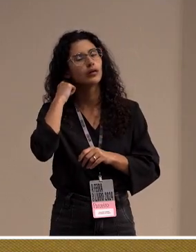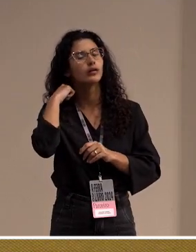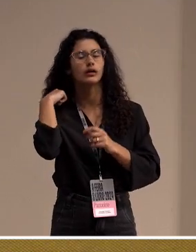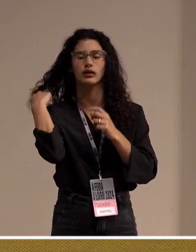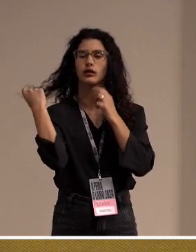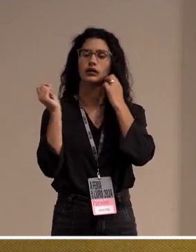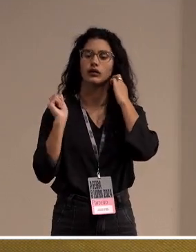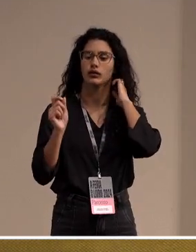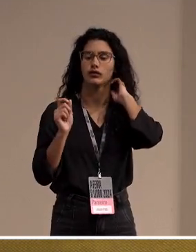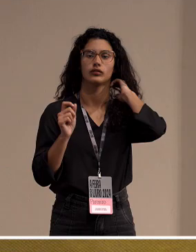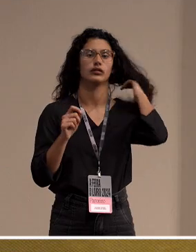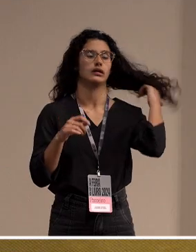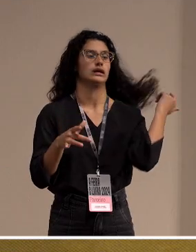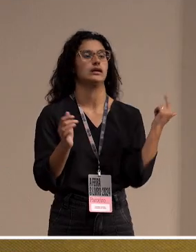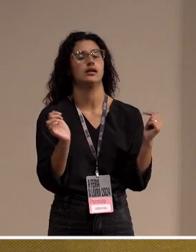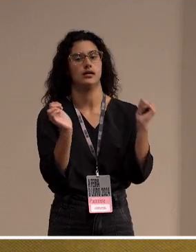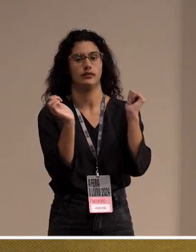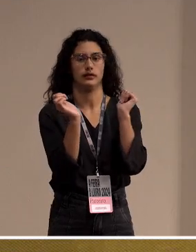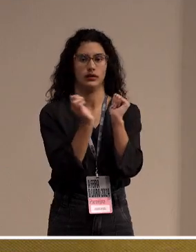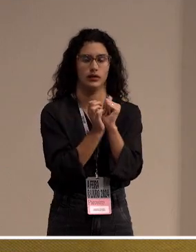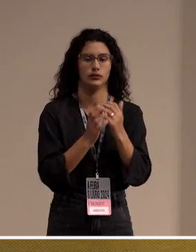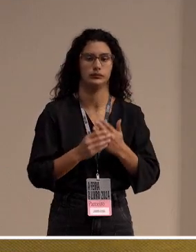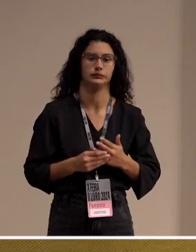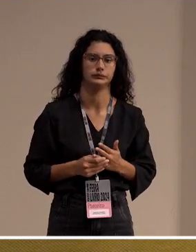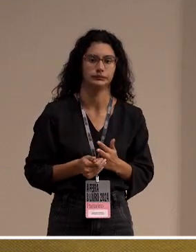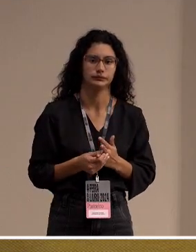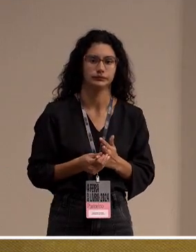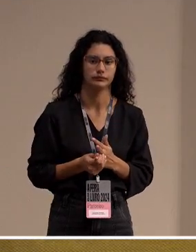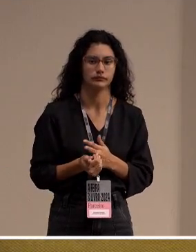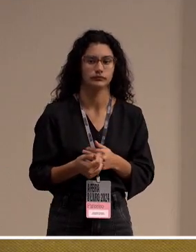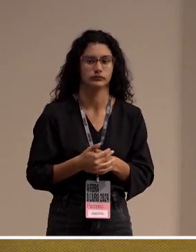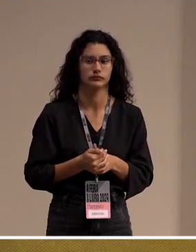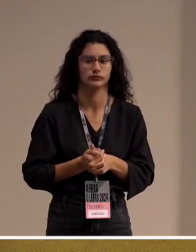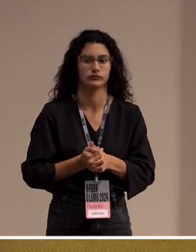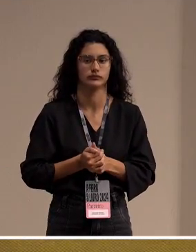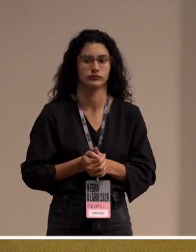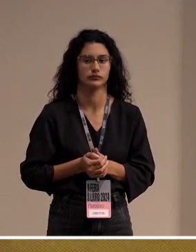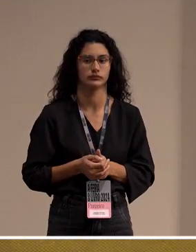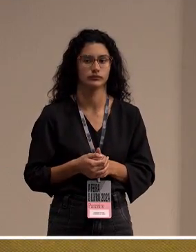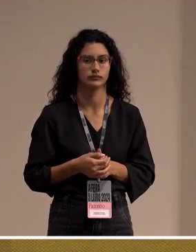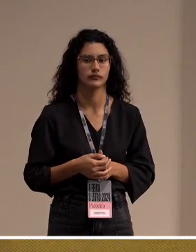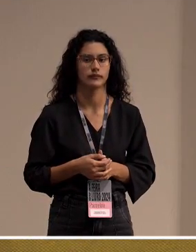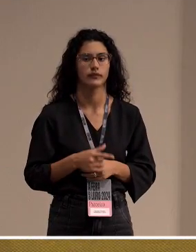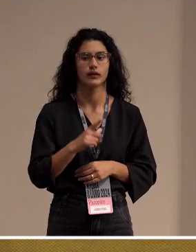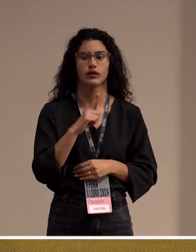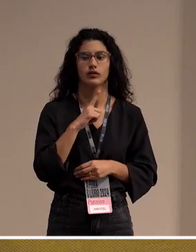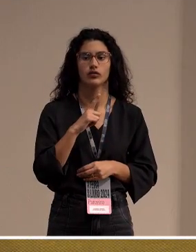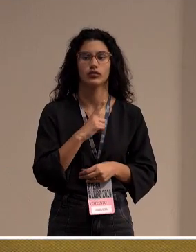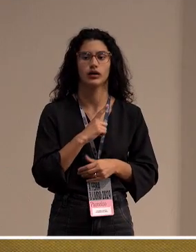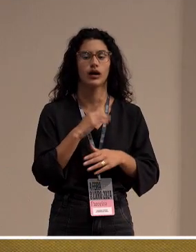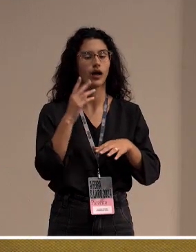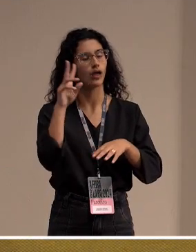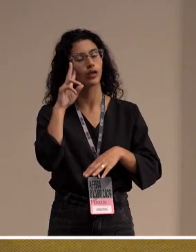about the science of African American behavior. And he wrote that black people don't